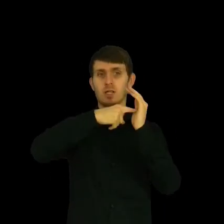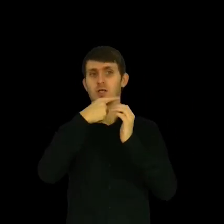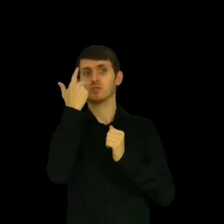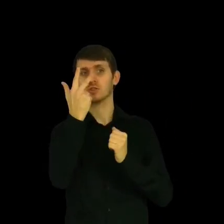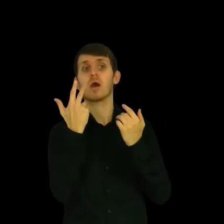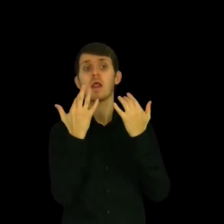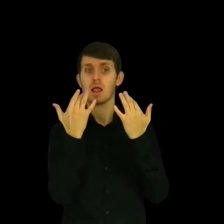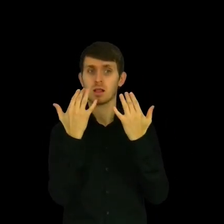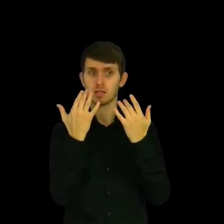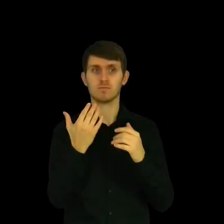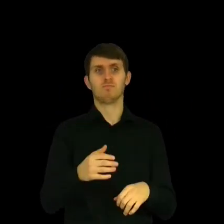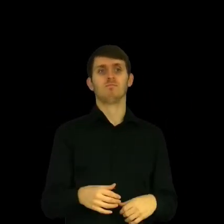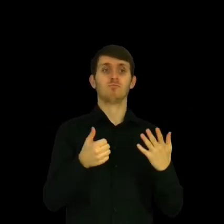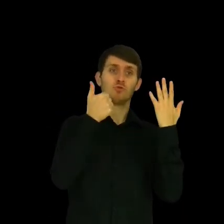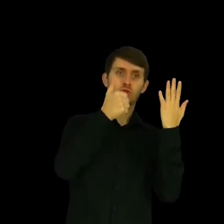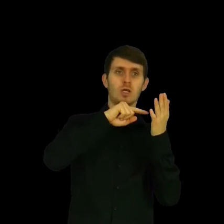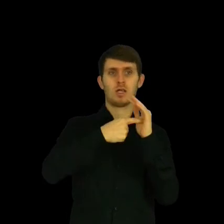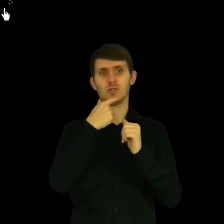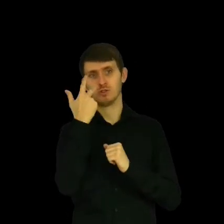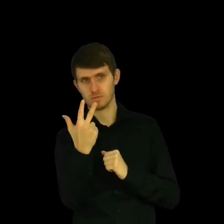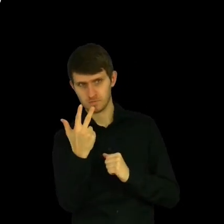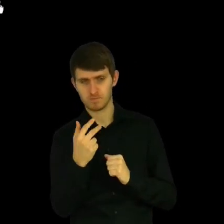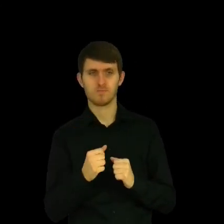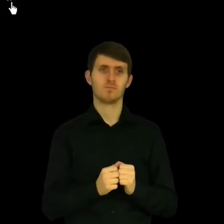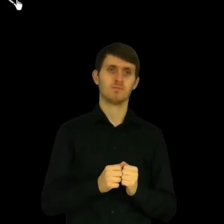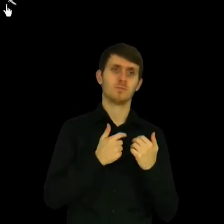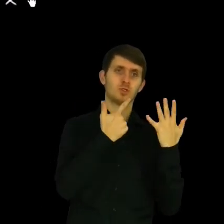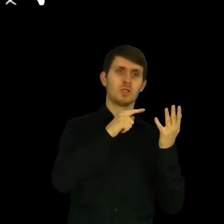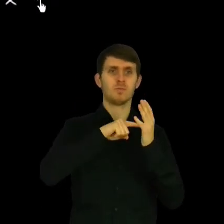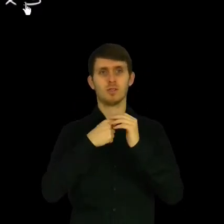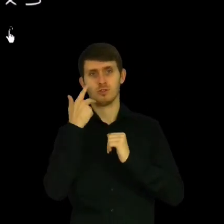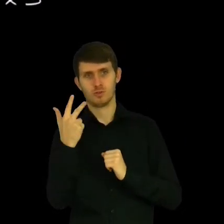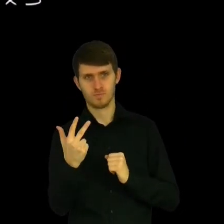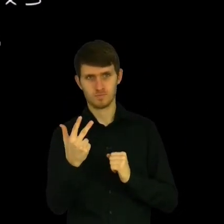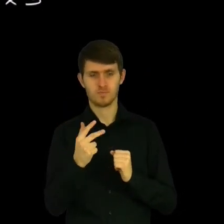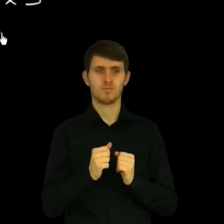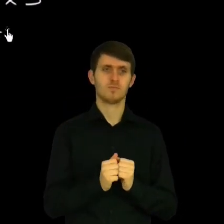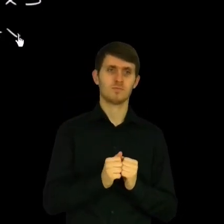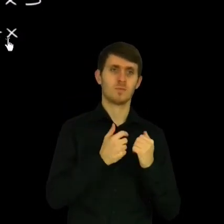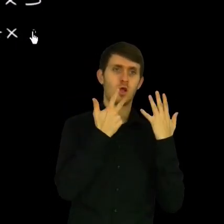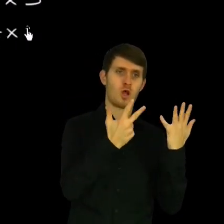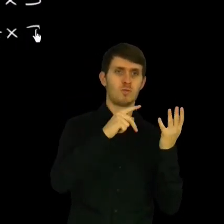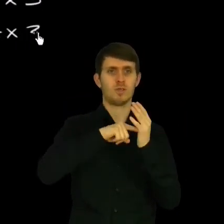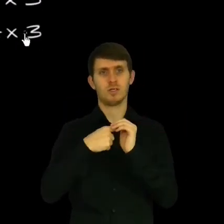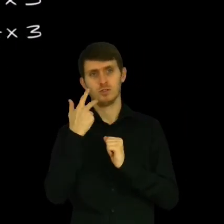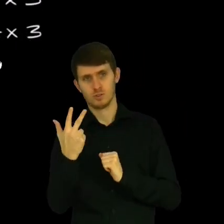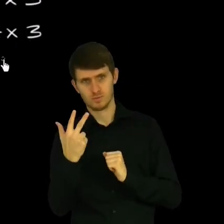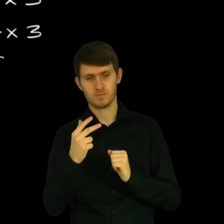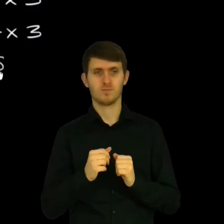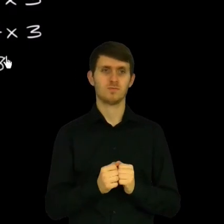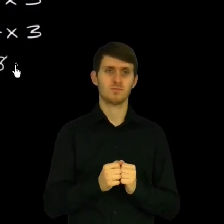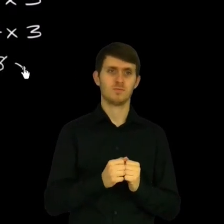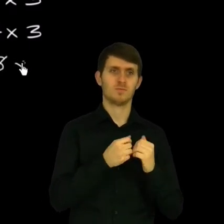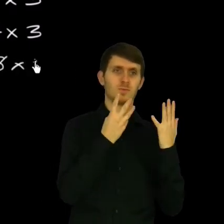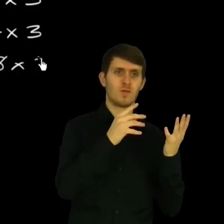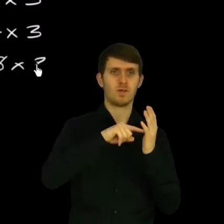out what 5 times 3 is. 5 times 3, and 6 times 3, and 7 times 3,